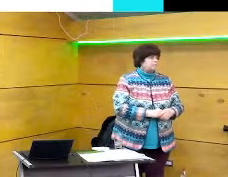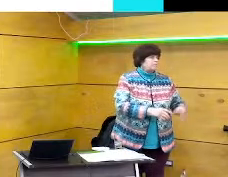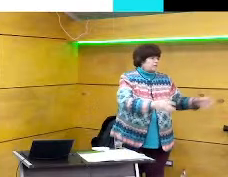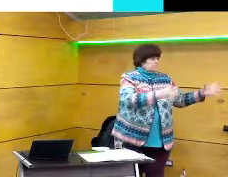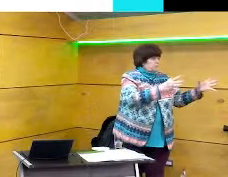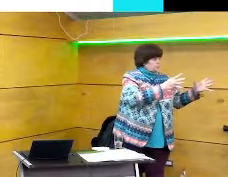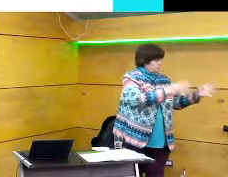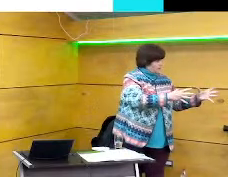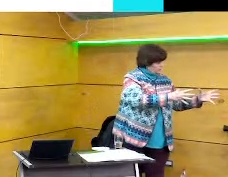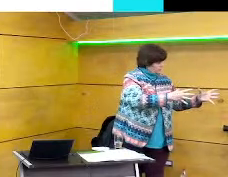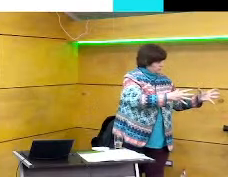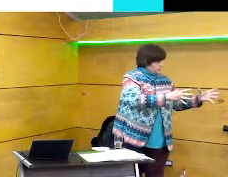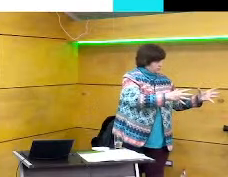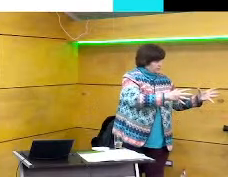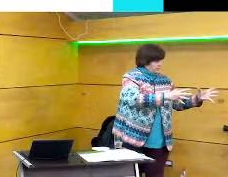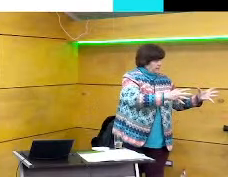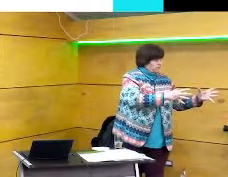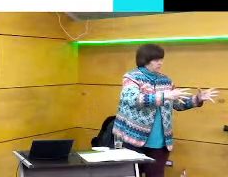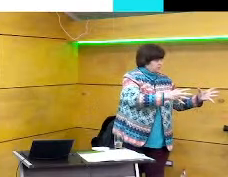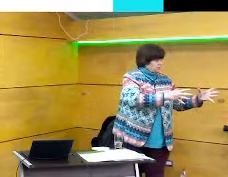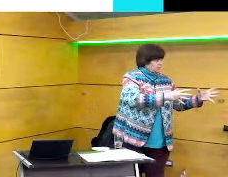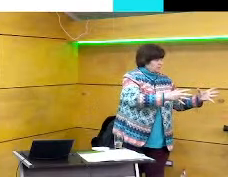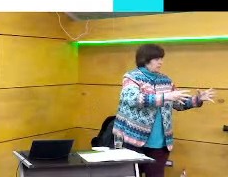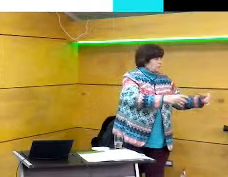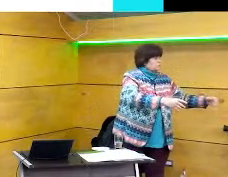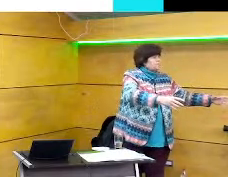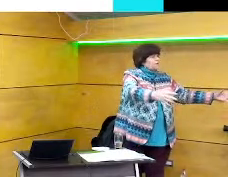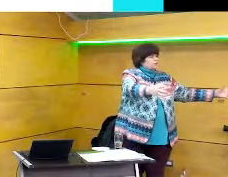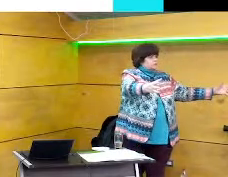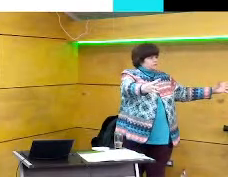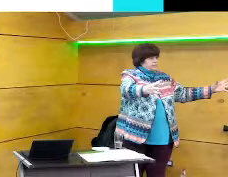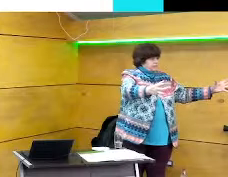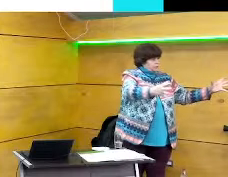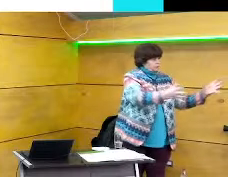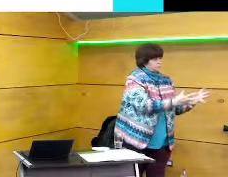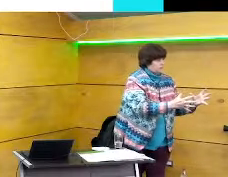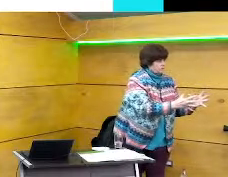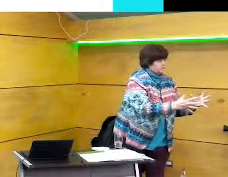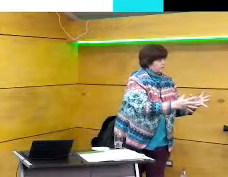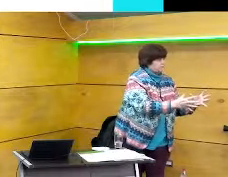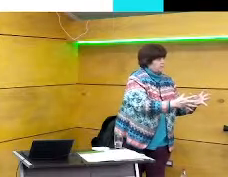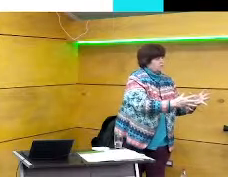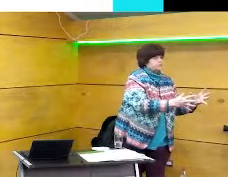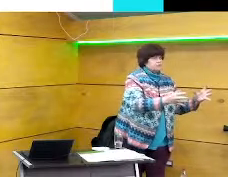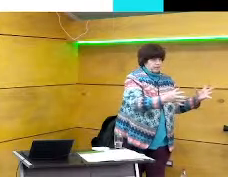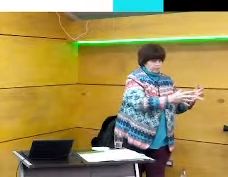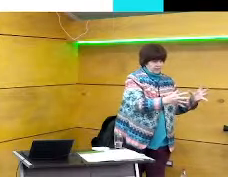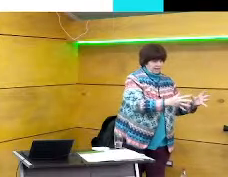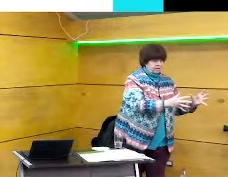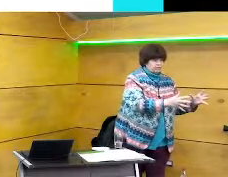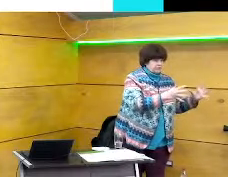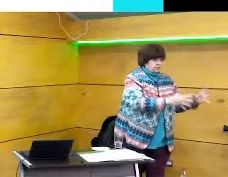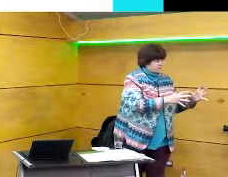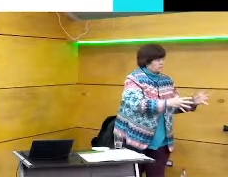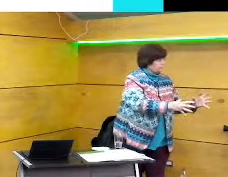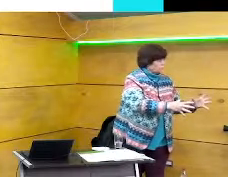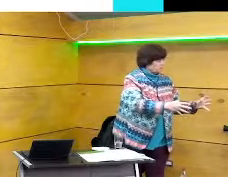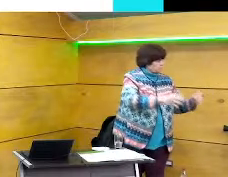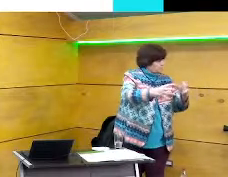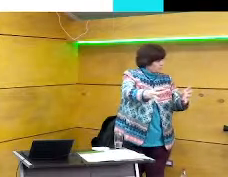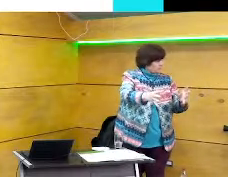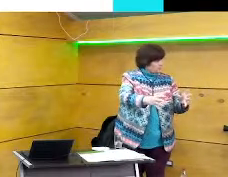they can be with partners, and eventually those partners, 2 partners come together so that we have